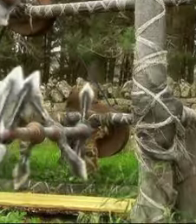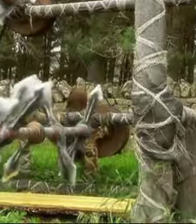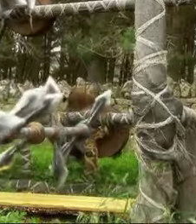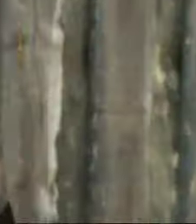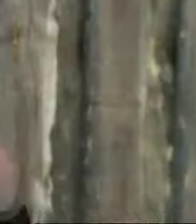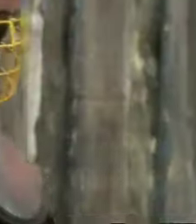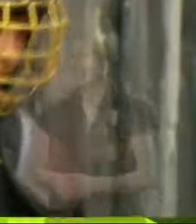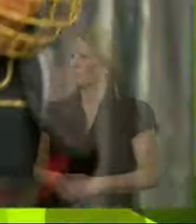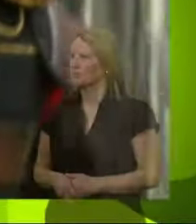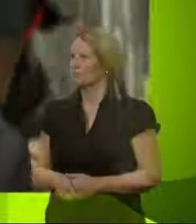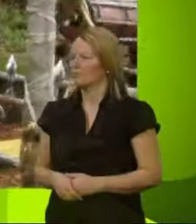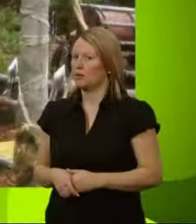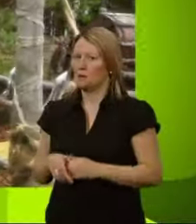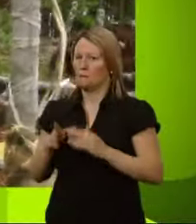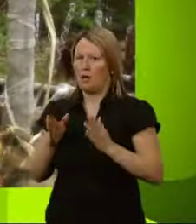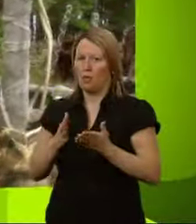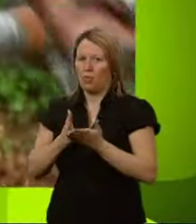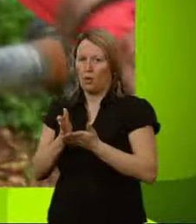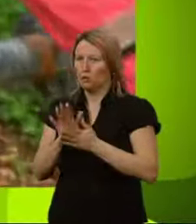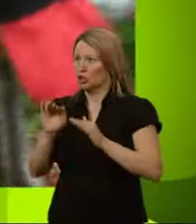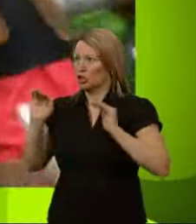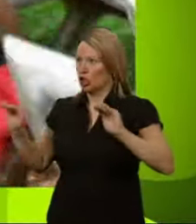Javmi must not touch these vile machines.